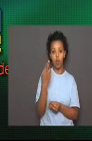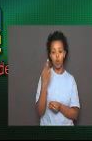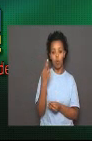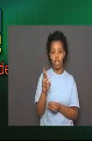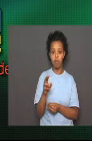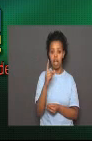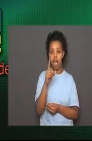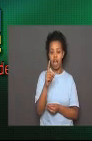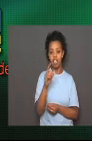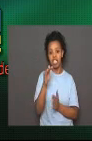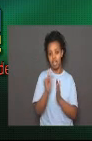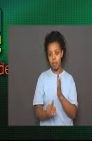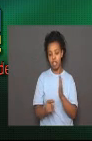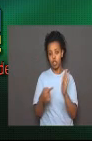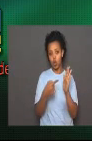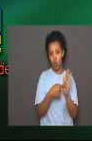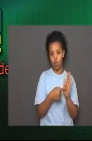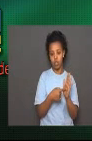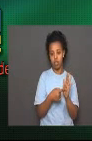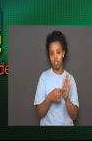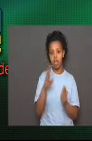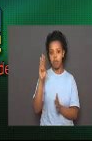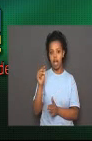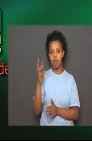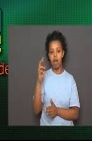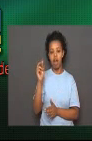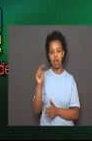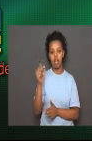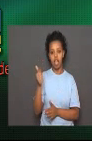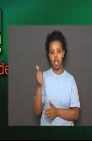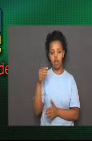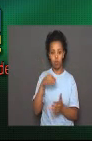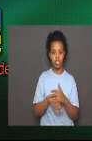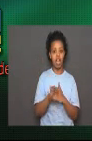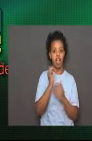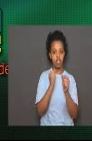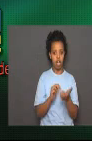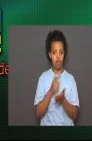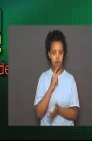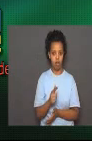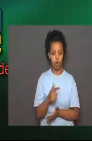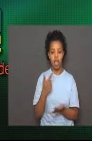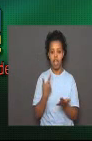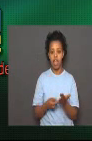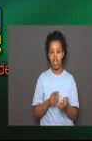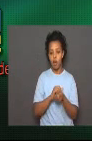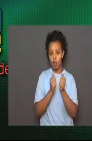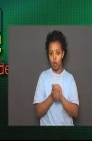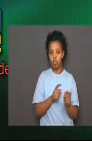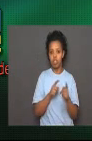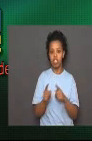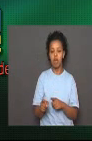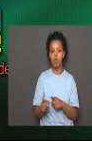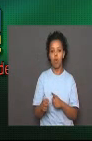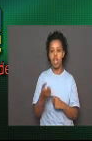fewer codon within the mRNA. This, in turn, will lead